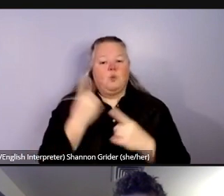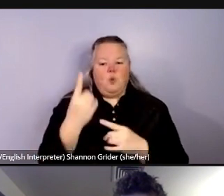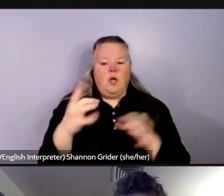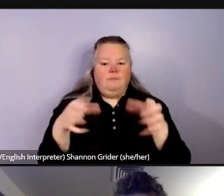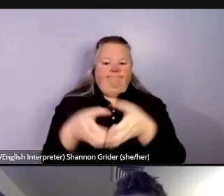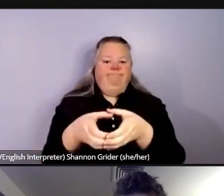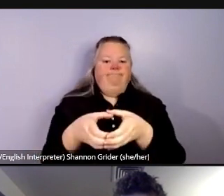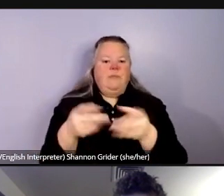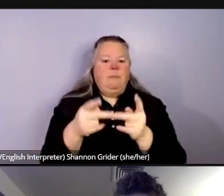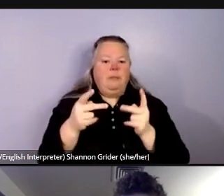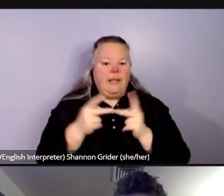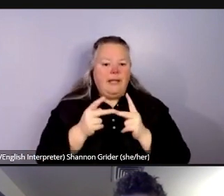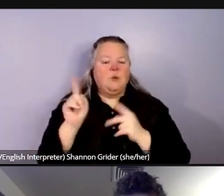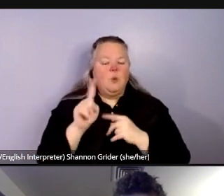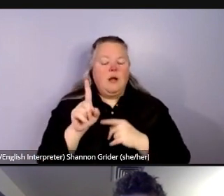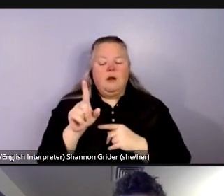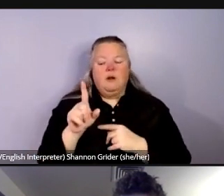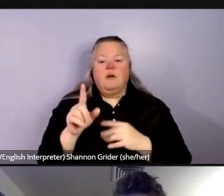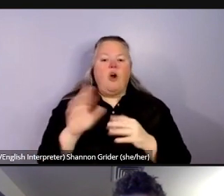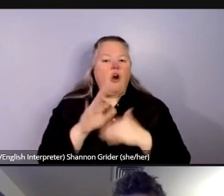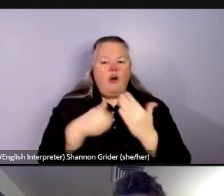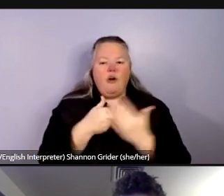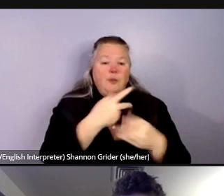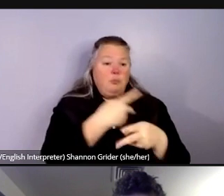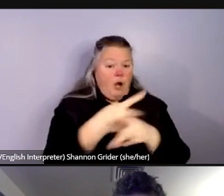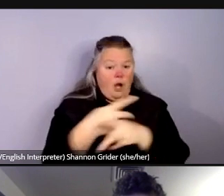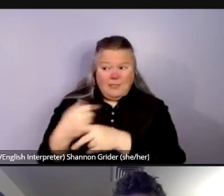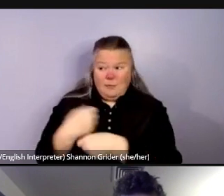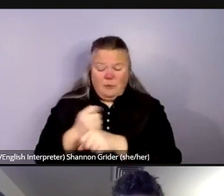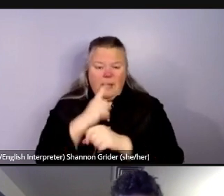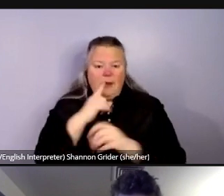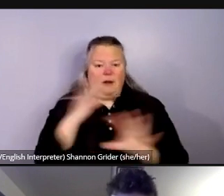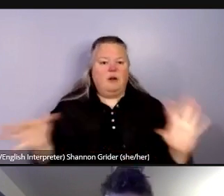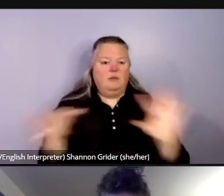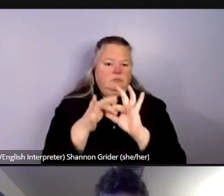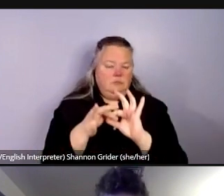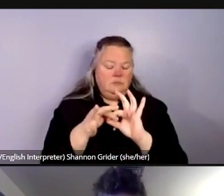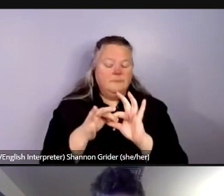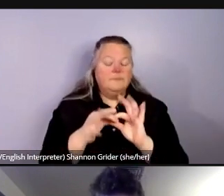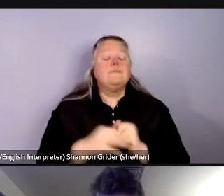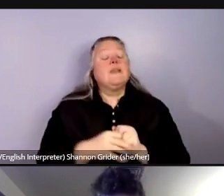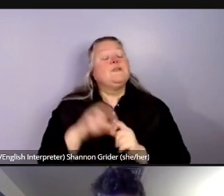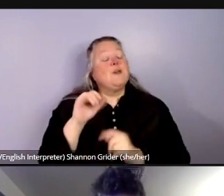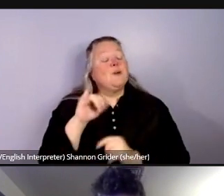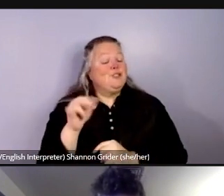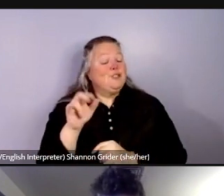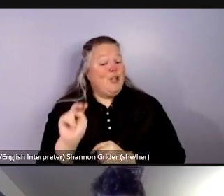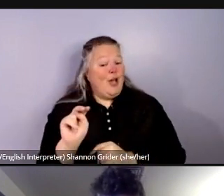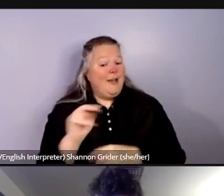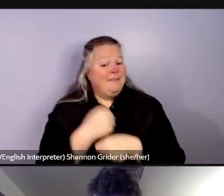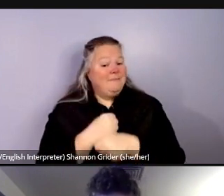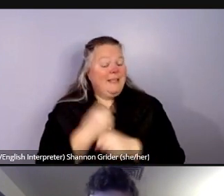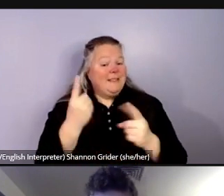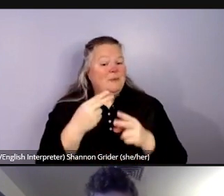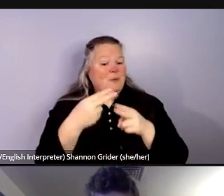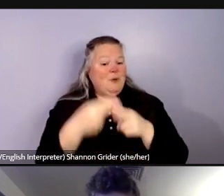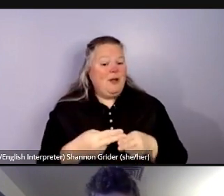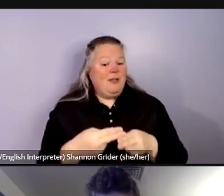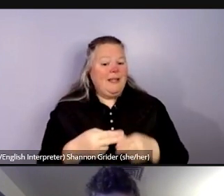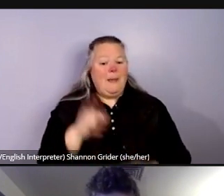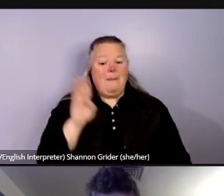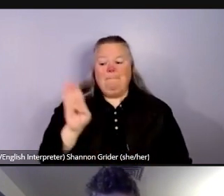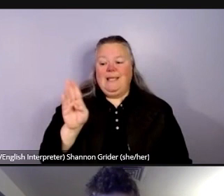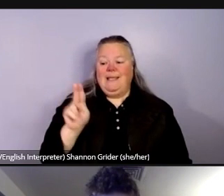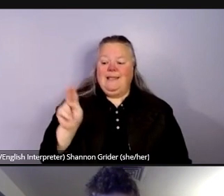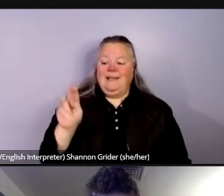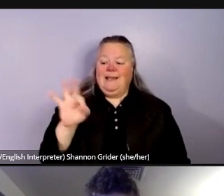we have cross-linked all of the different products that have come out of our committee. So John created something that we're calling the BNF